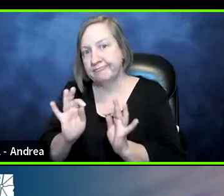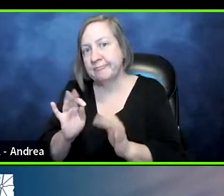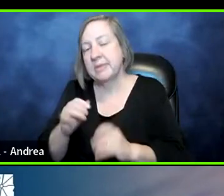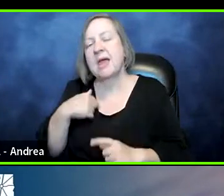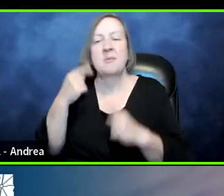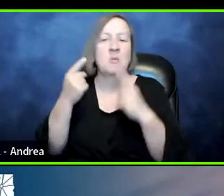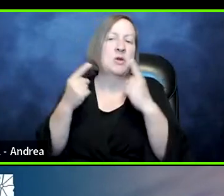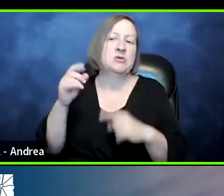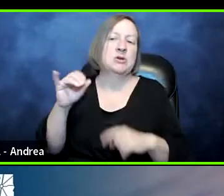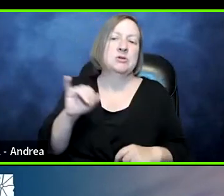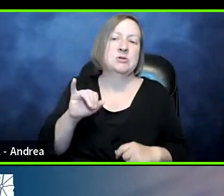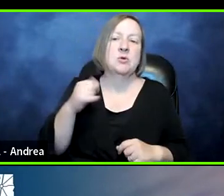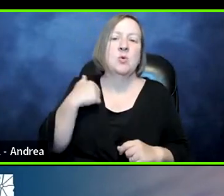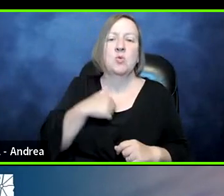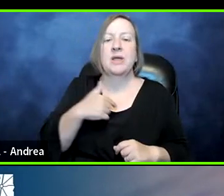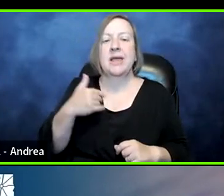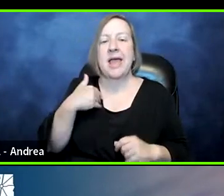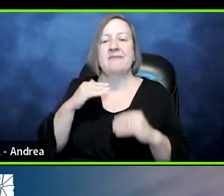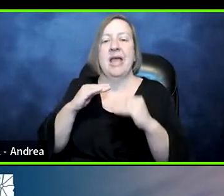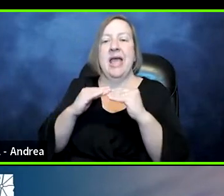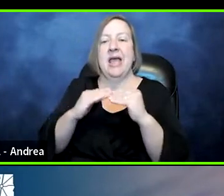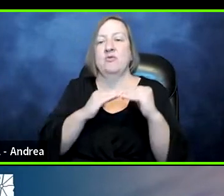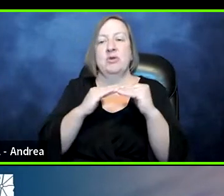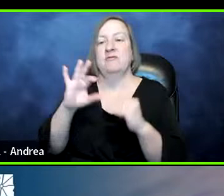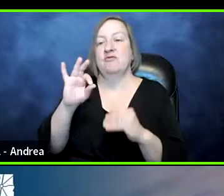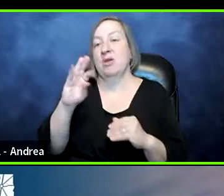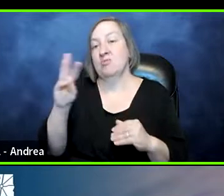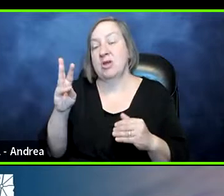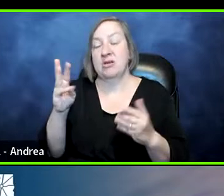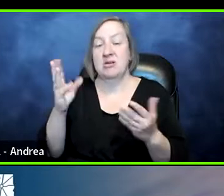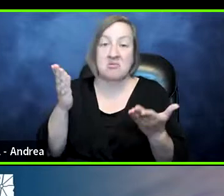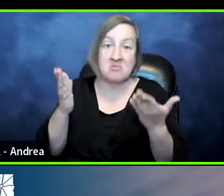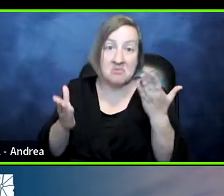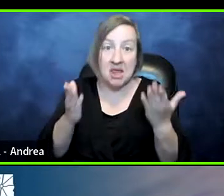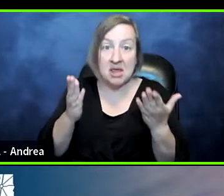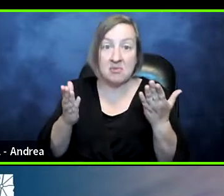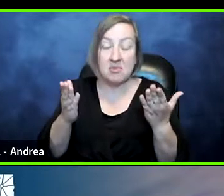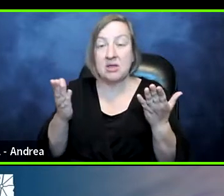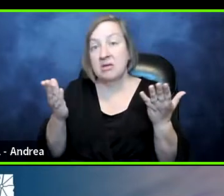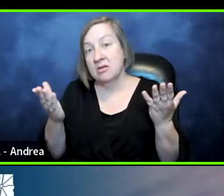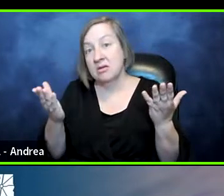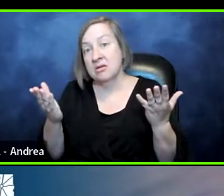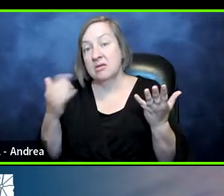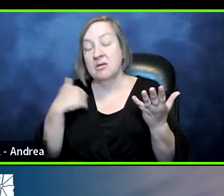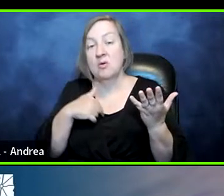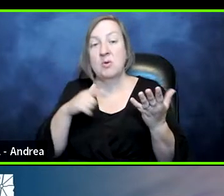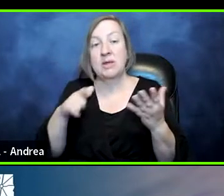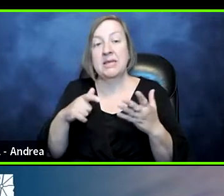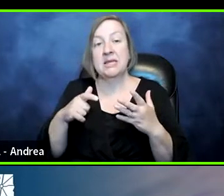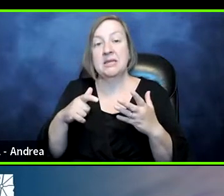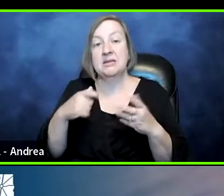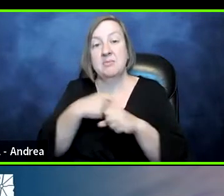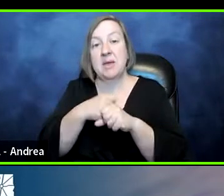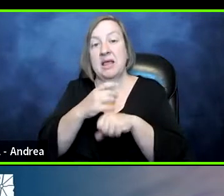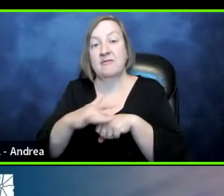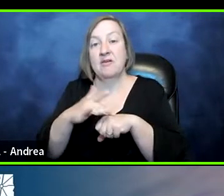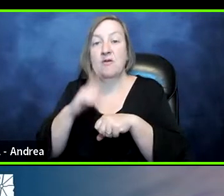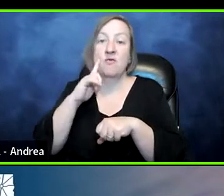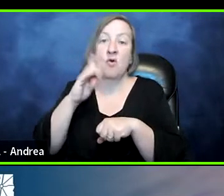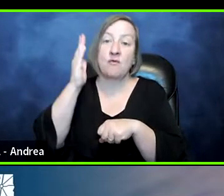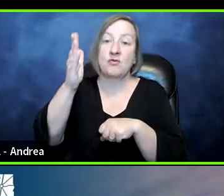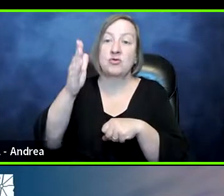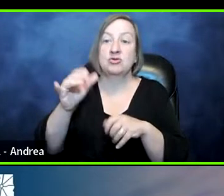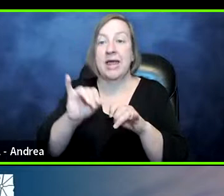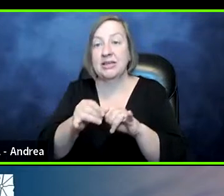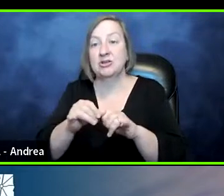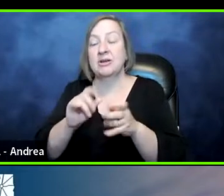mean, we have the equity framework. Maybe it's easy that we need to make available to any future engineering or design firms